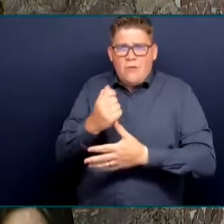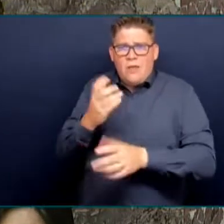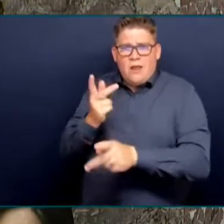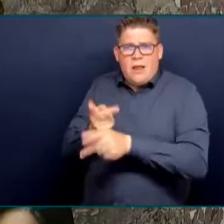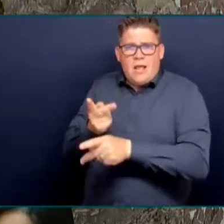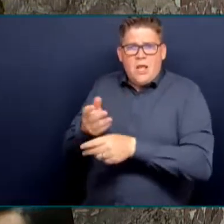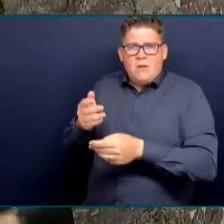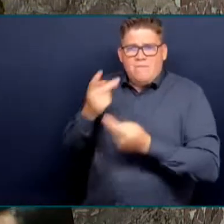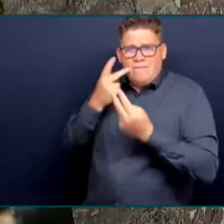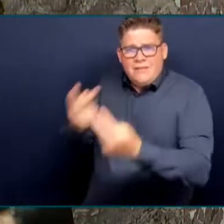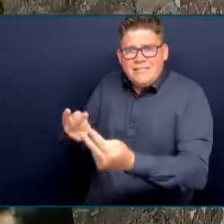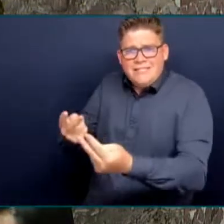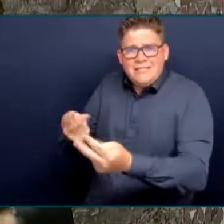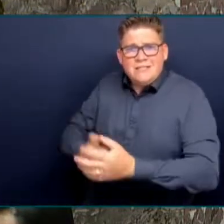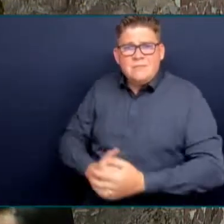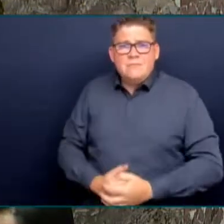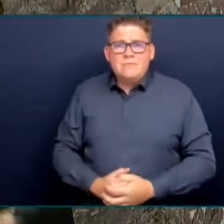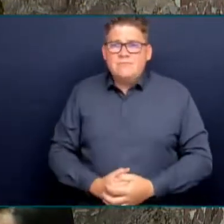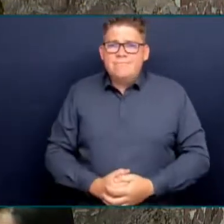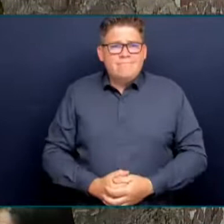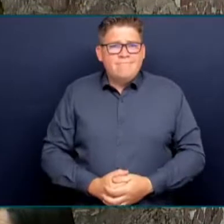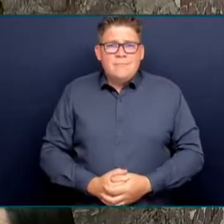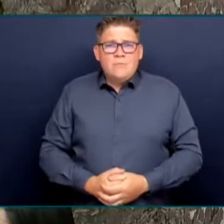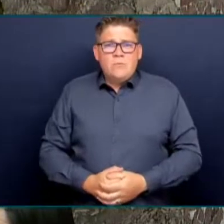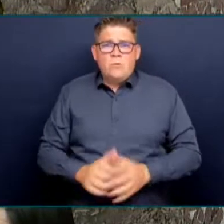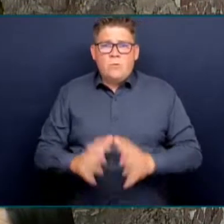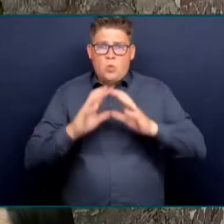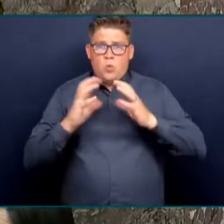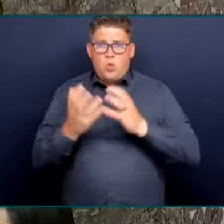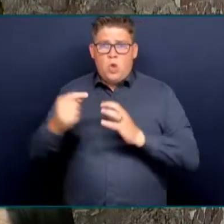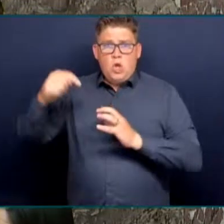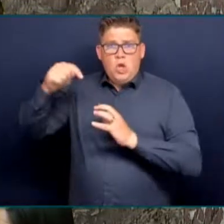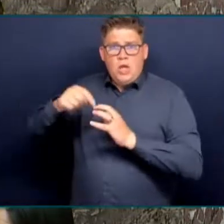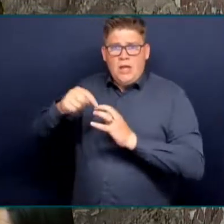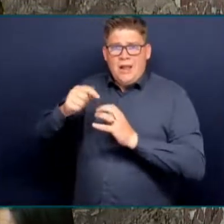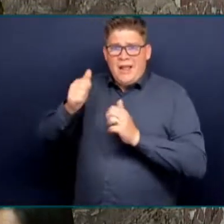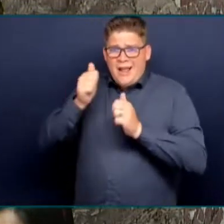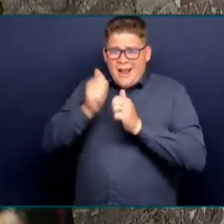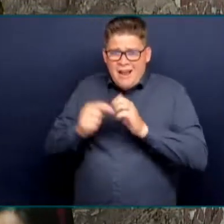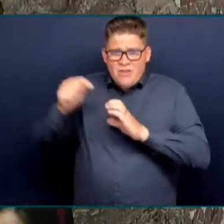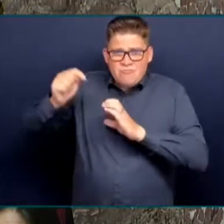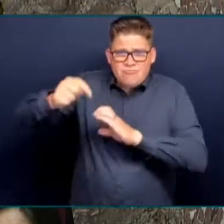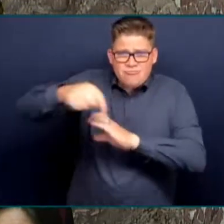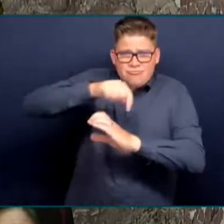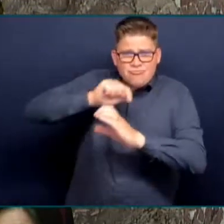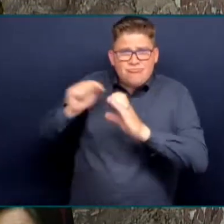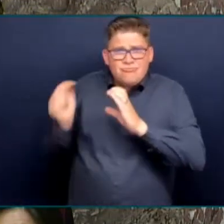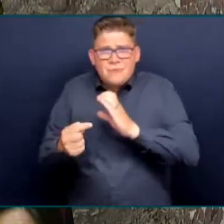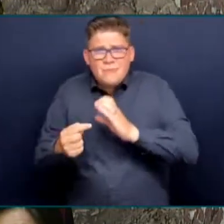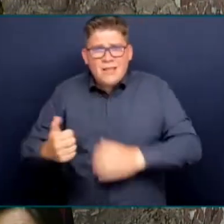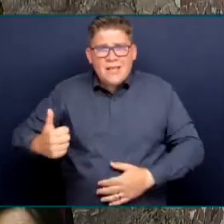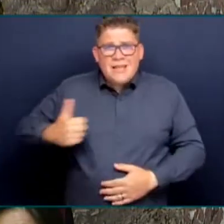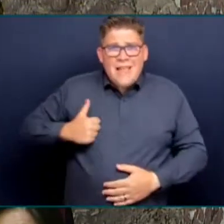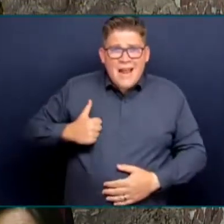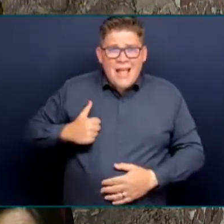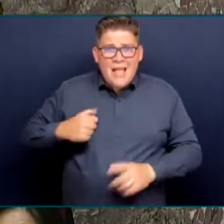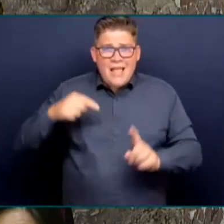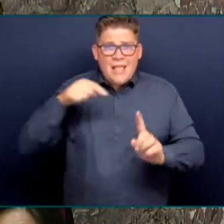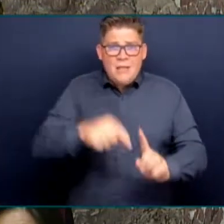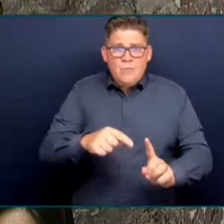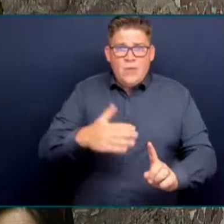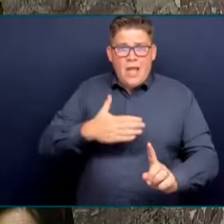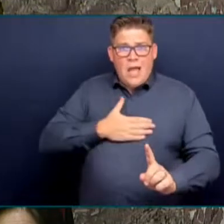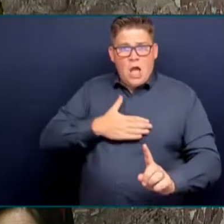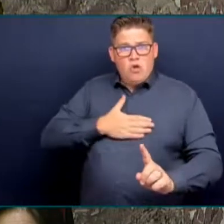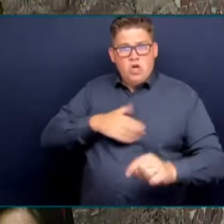in the world, in every jurisdiction in Canada, our healthcare workers, our healthcare professionals, our